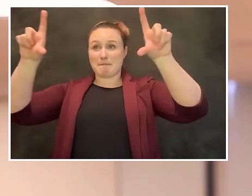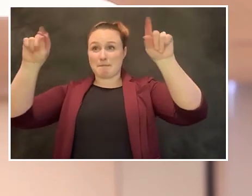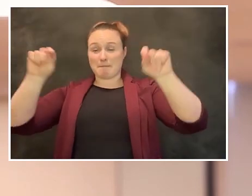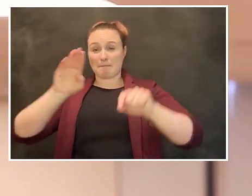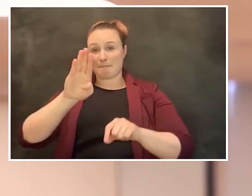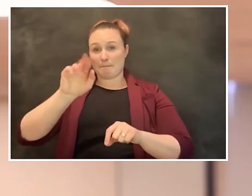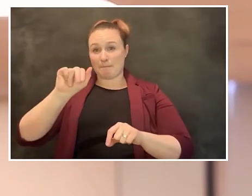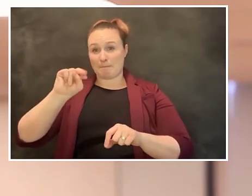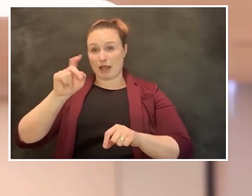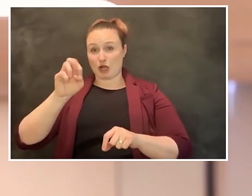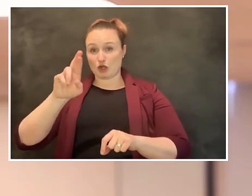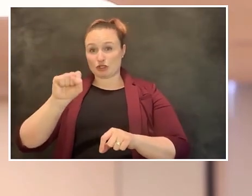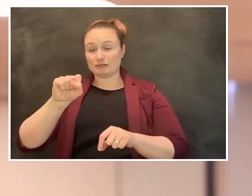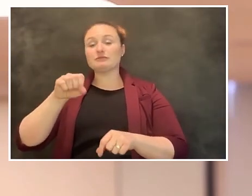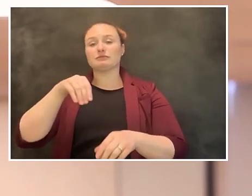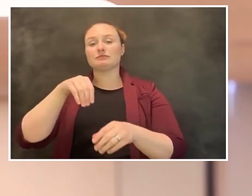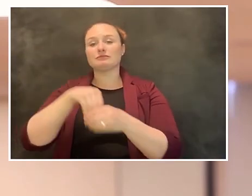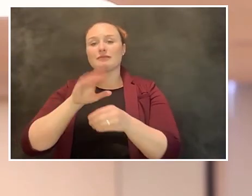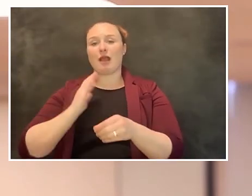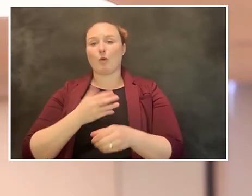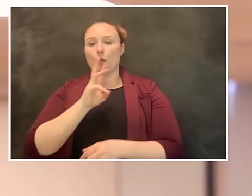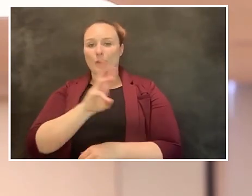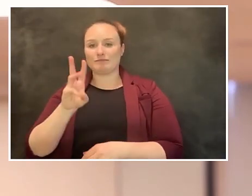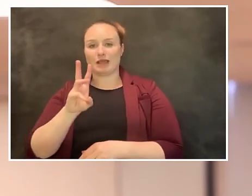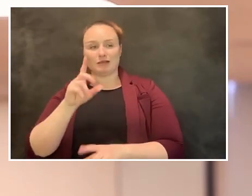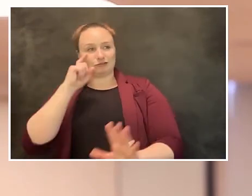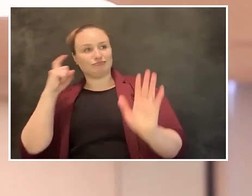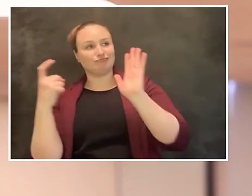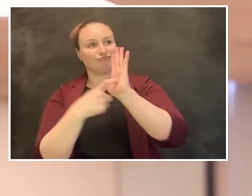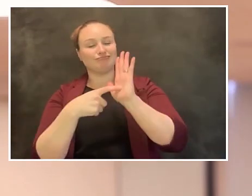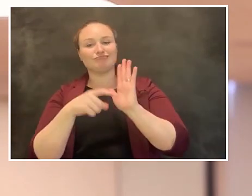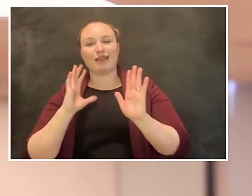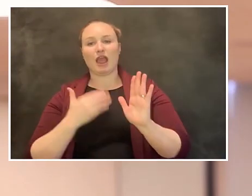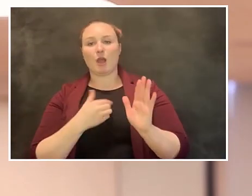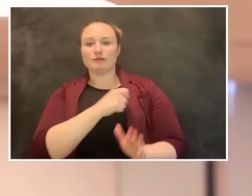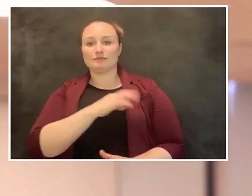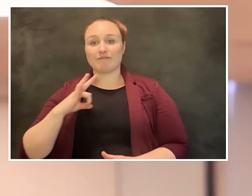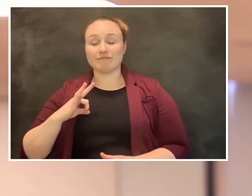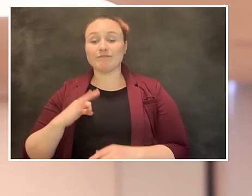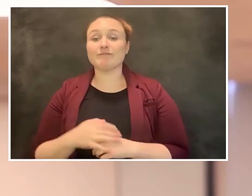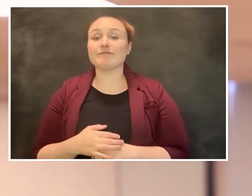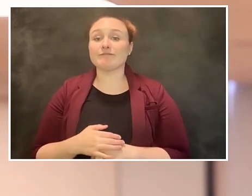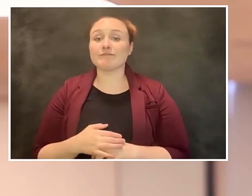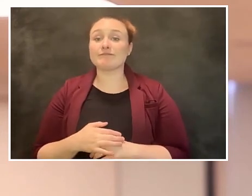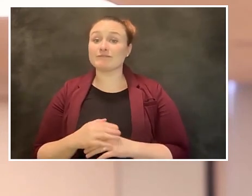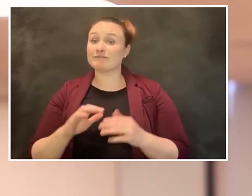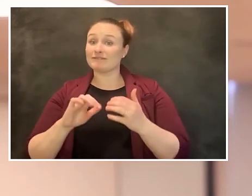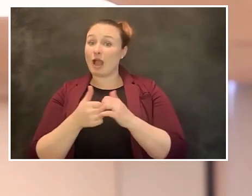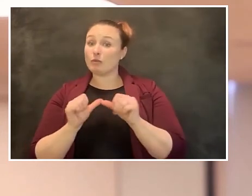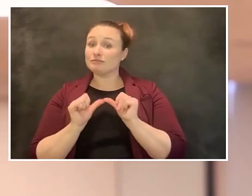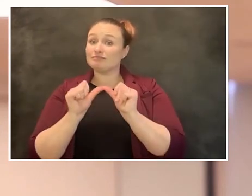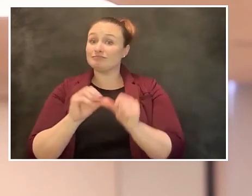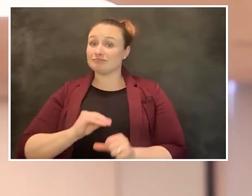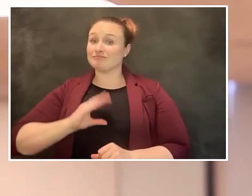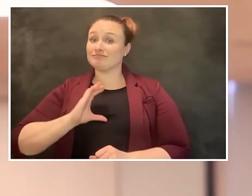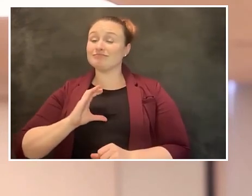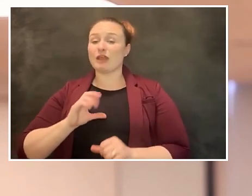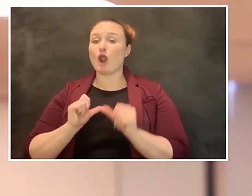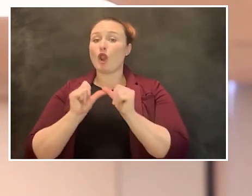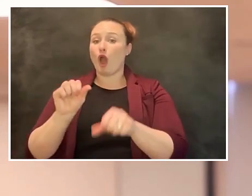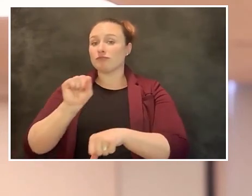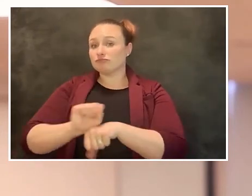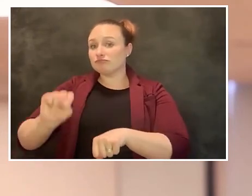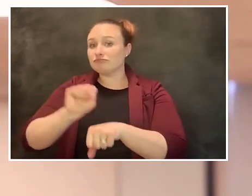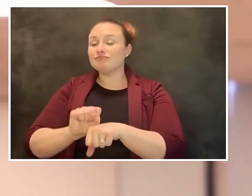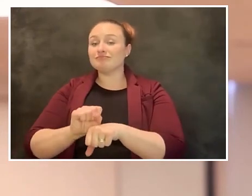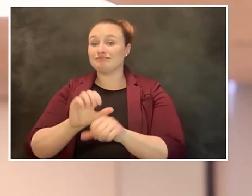awardees. Another great way to strengthen morale and to inspire long-term career development in the agency is to